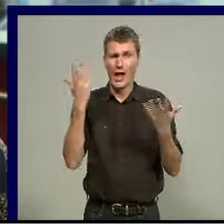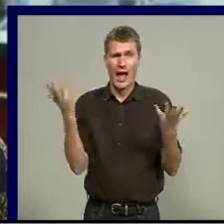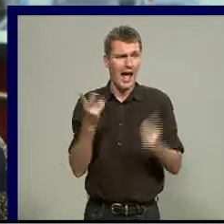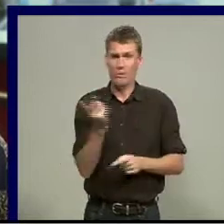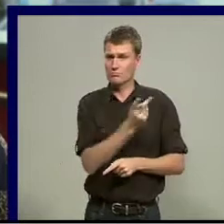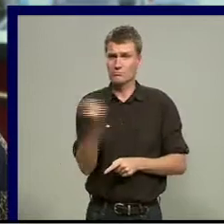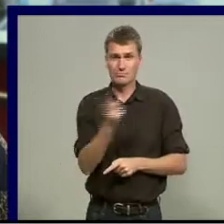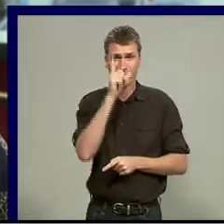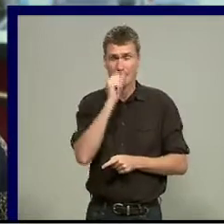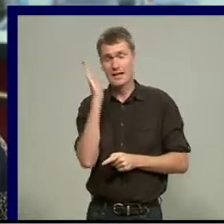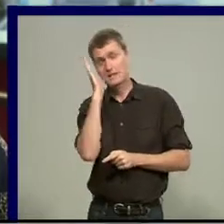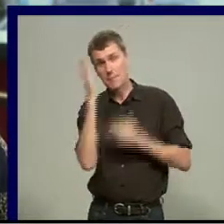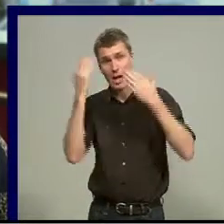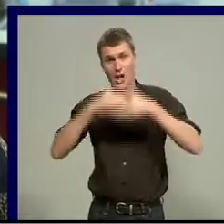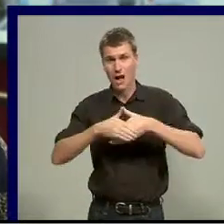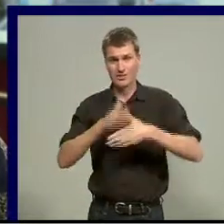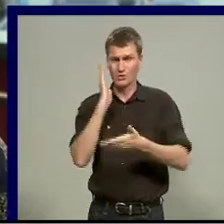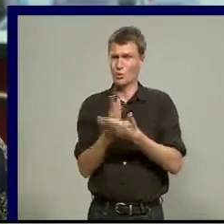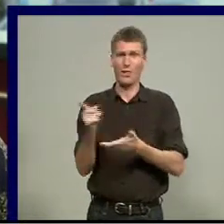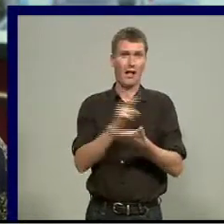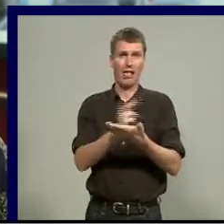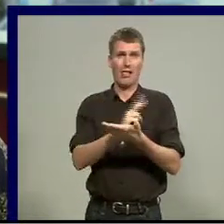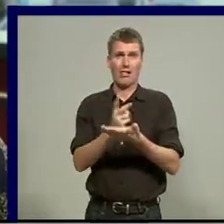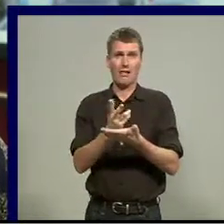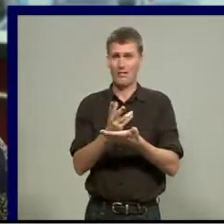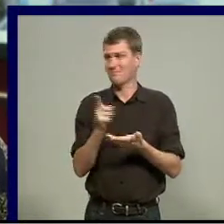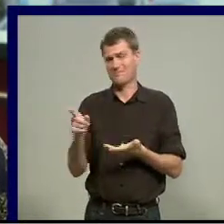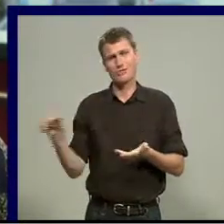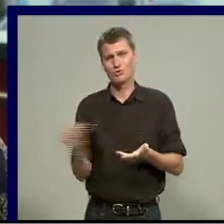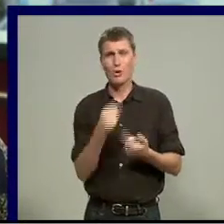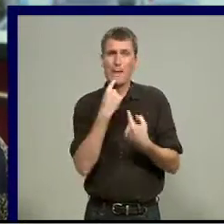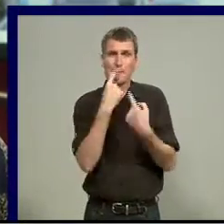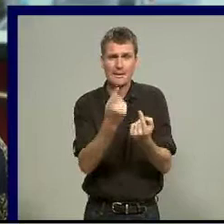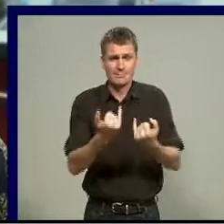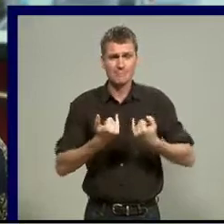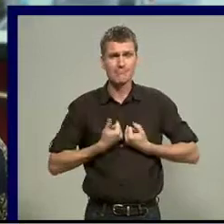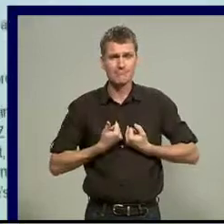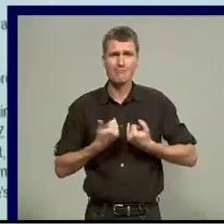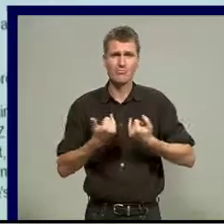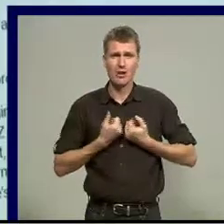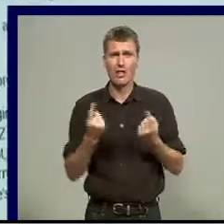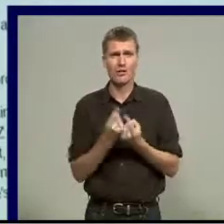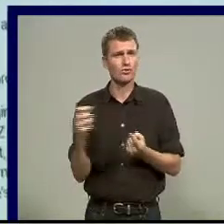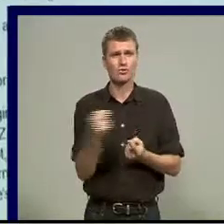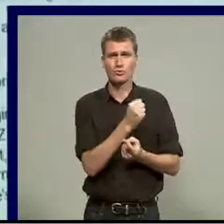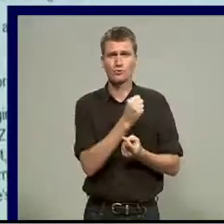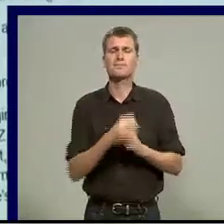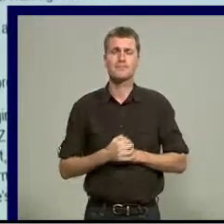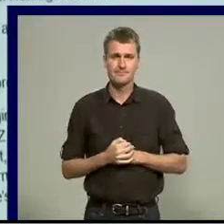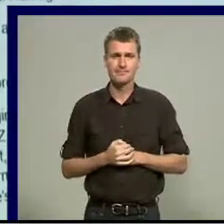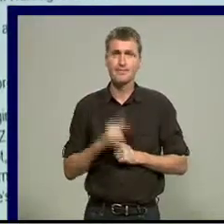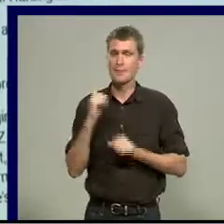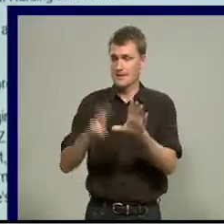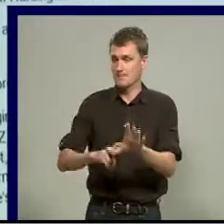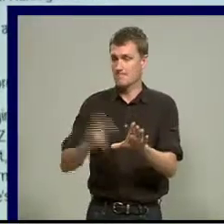night. You know, why don't they just admit it, that they're in the wrong? They did the wrong thing. But resigning from